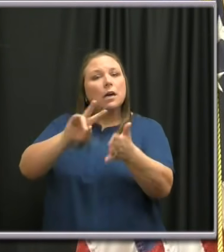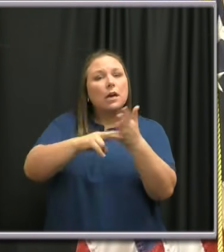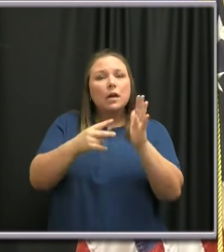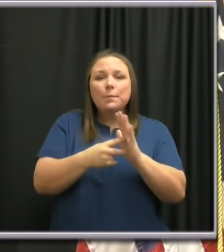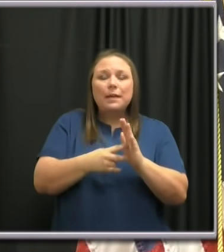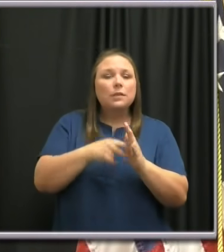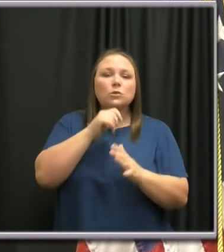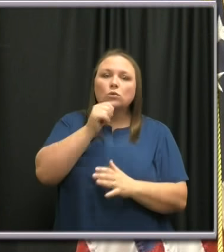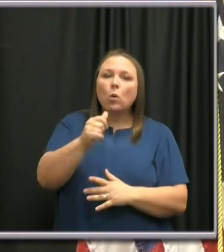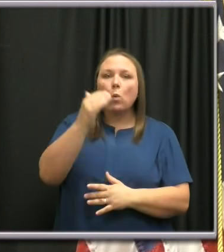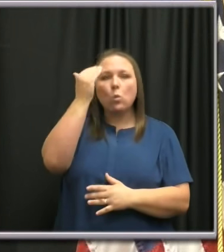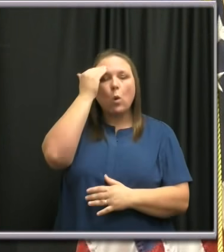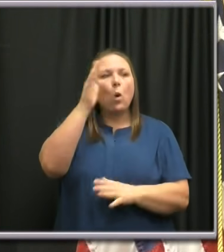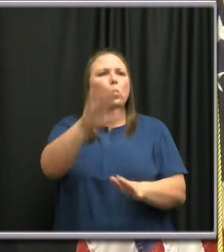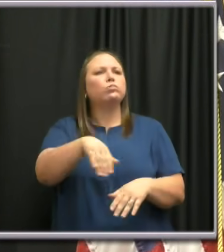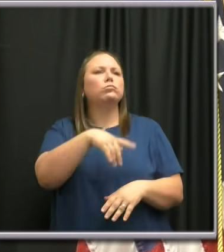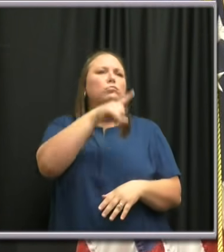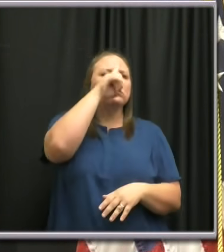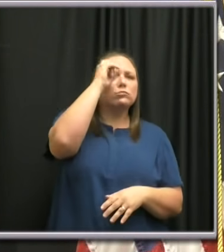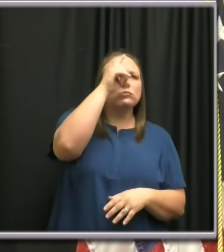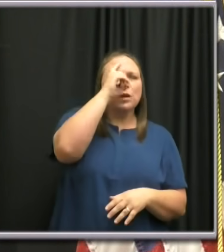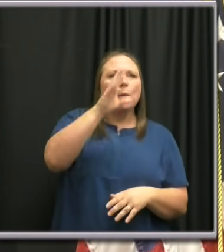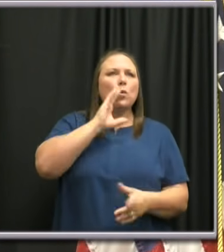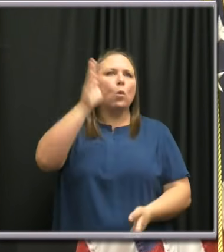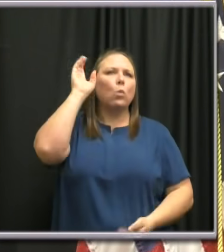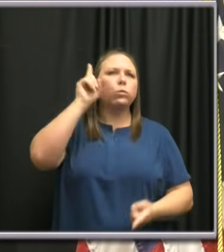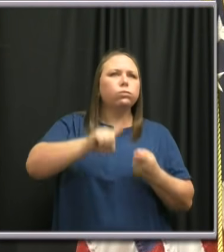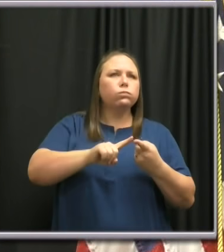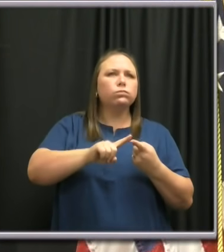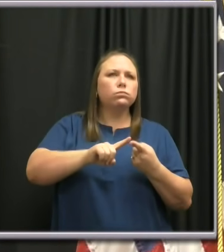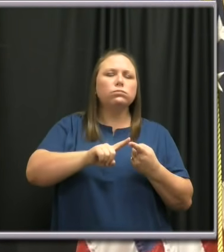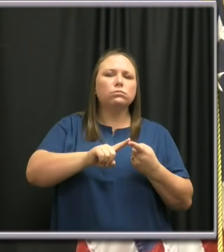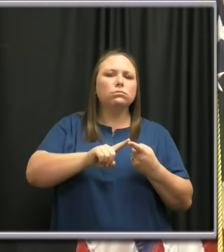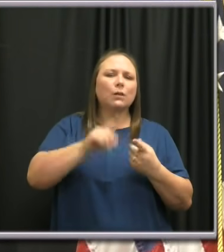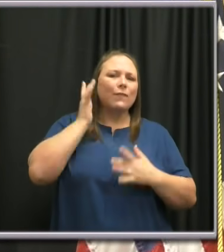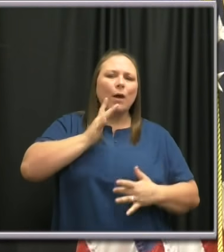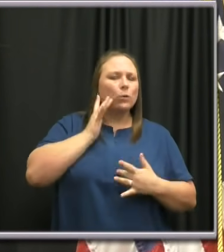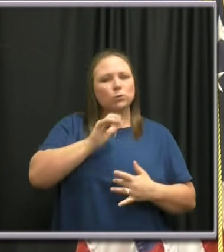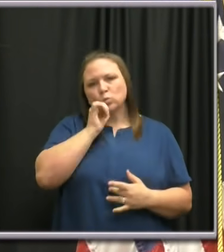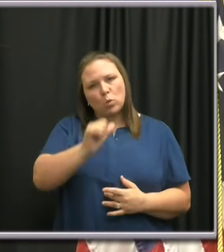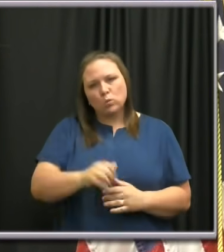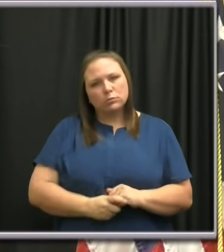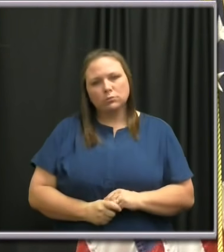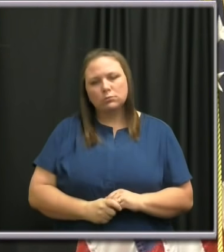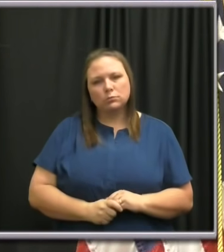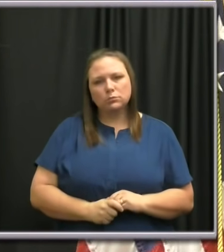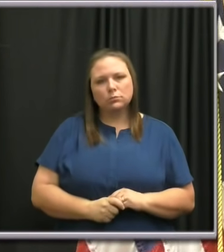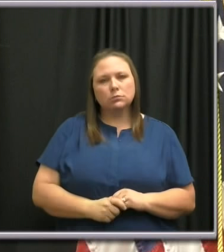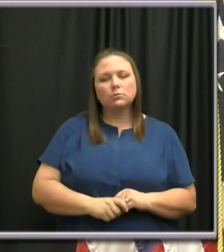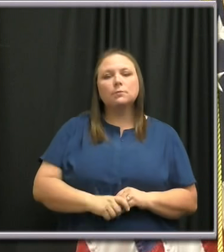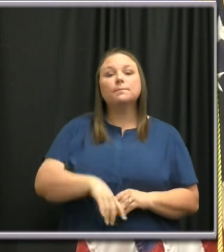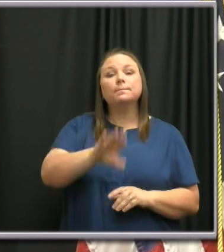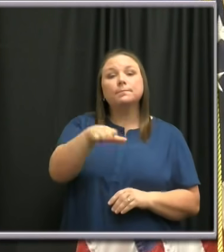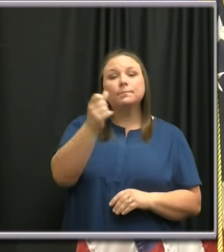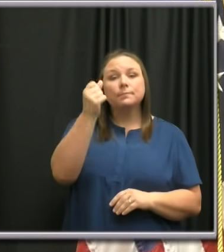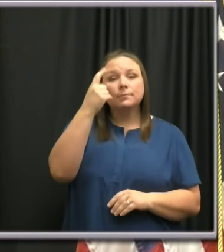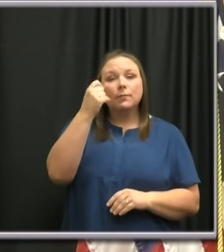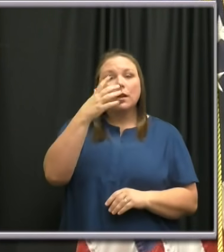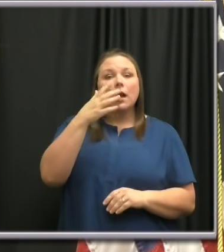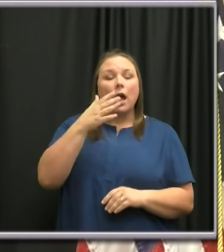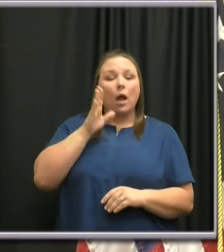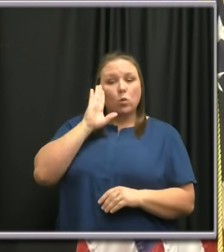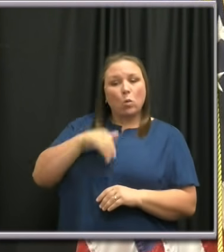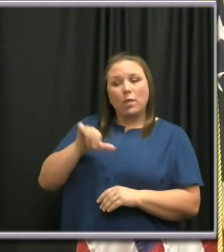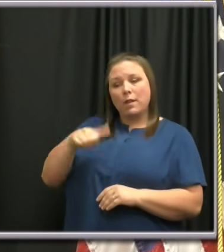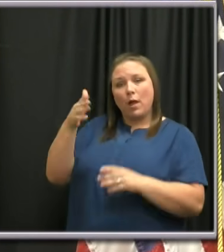should not count on the winter controlling the virus, the summer controlling the virus for us. And I'd like to repeat an earlier point that